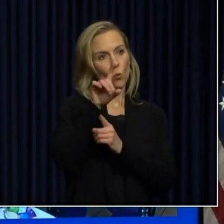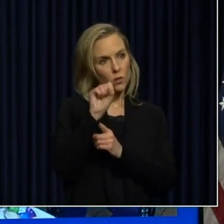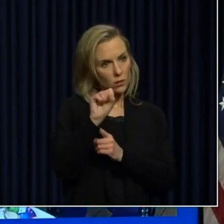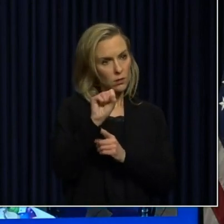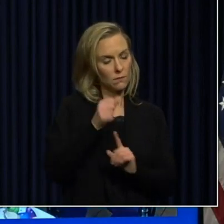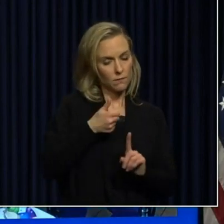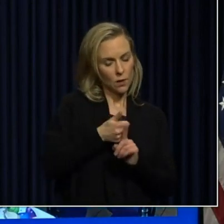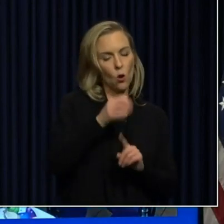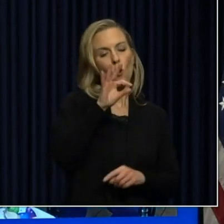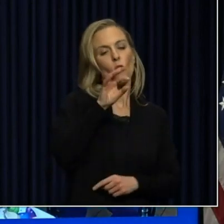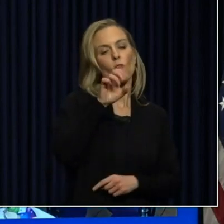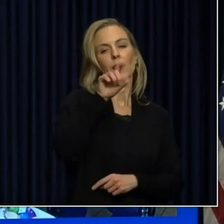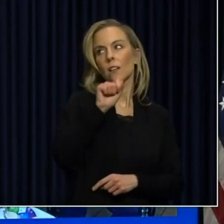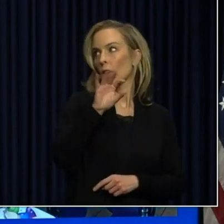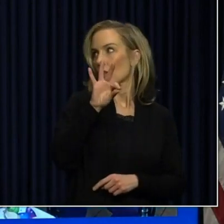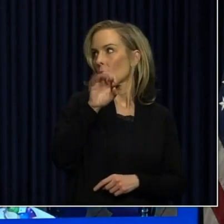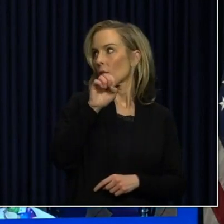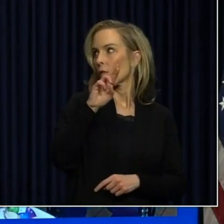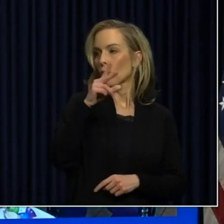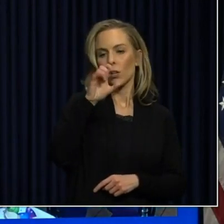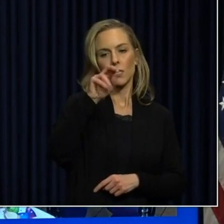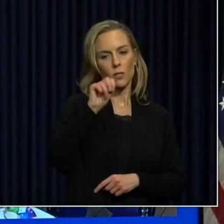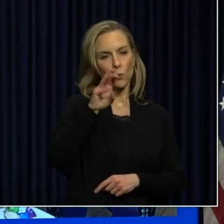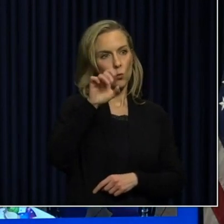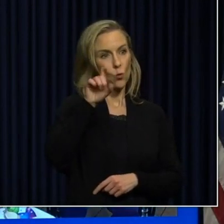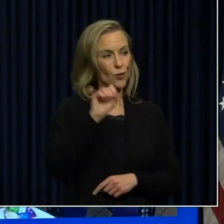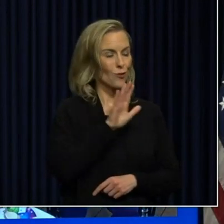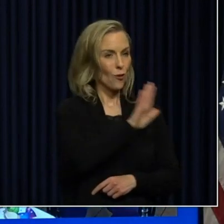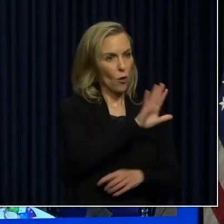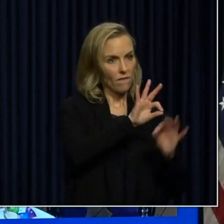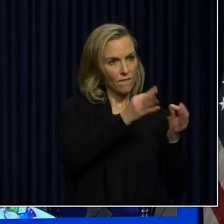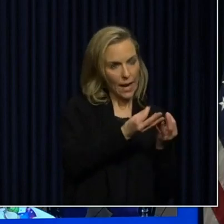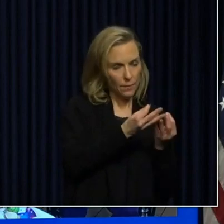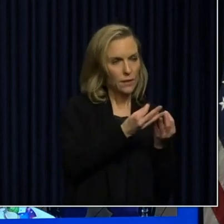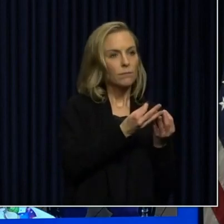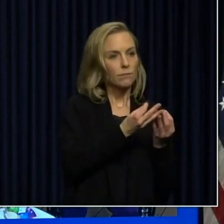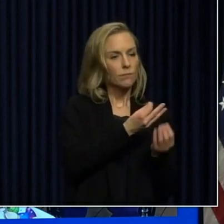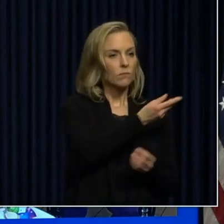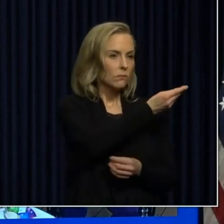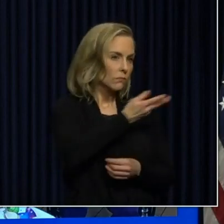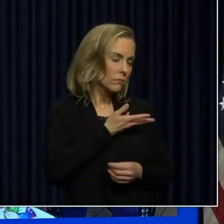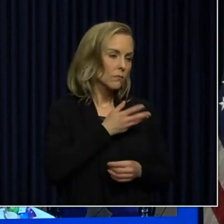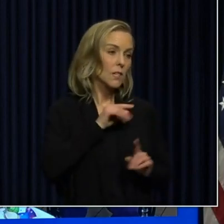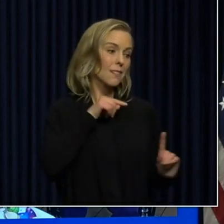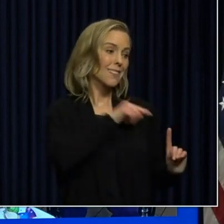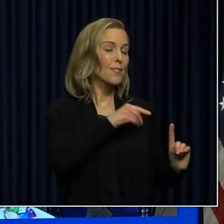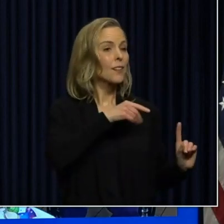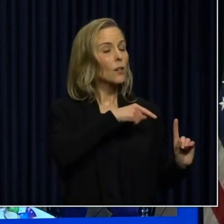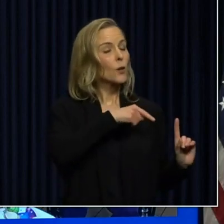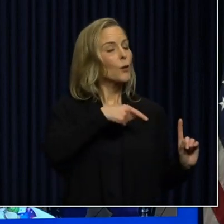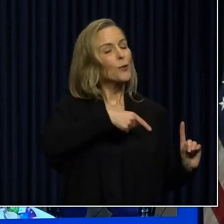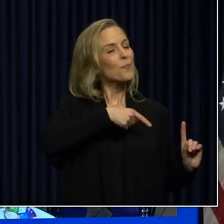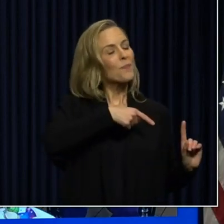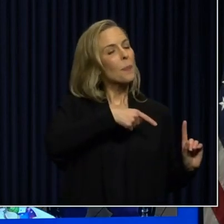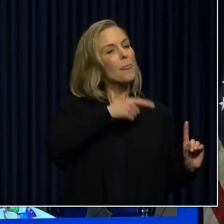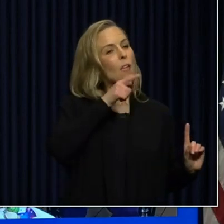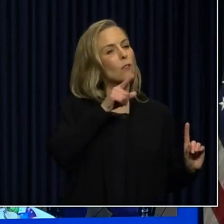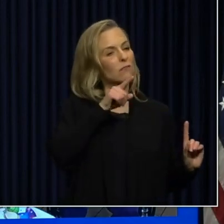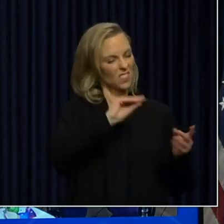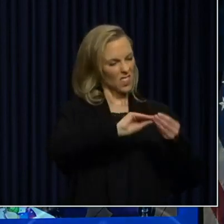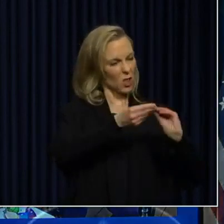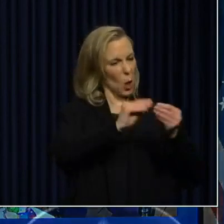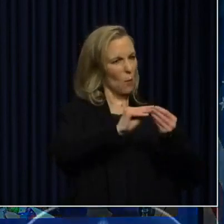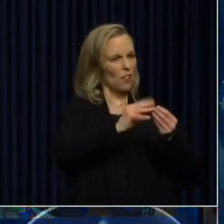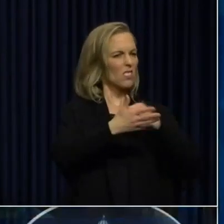Frida Ferguson Woods, her family wanted us to remember her, to know that she is not just a number,